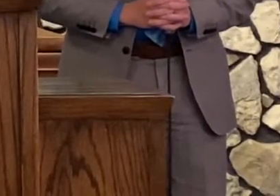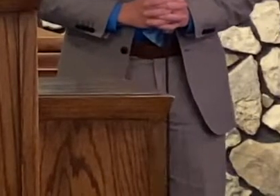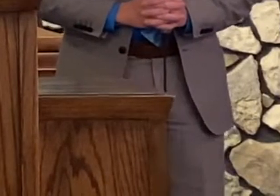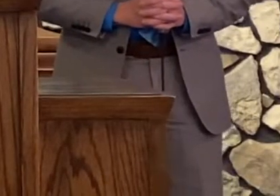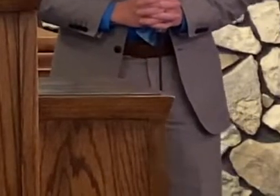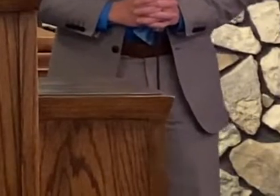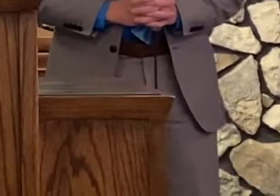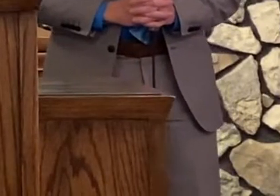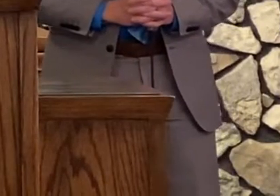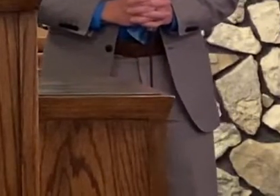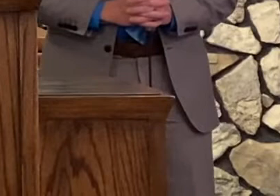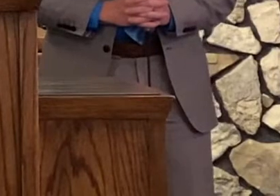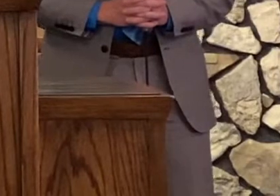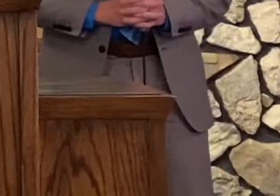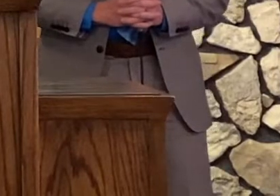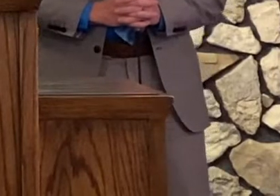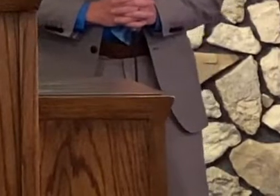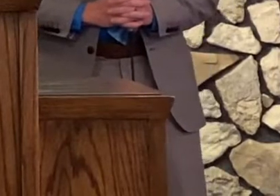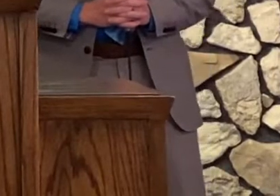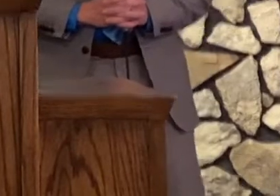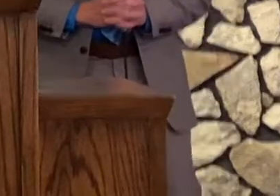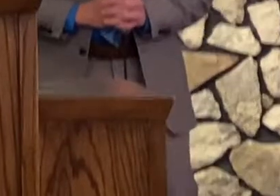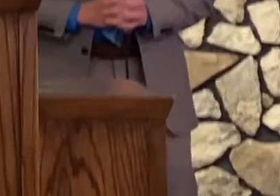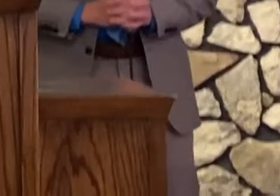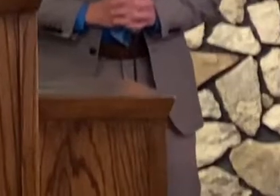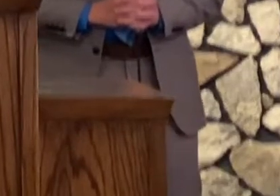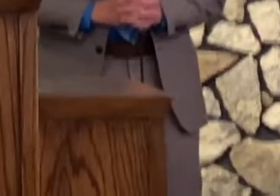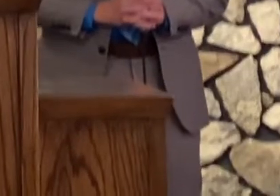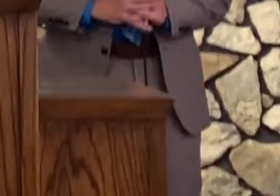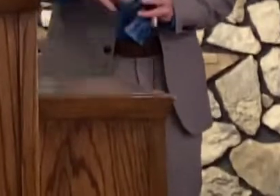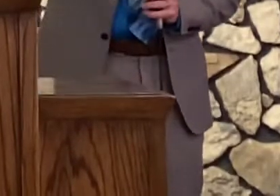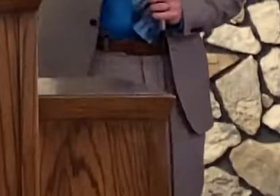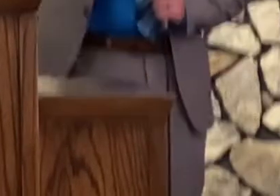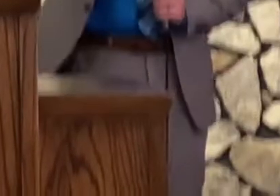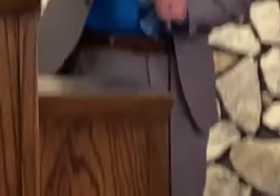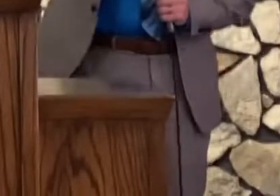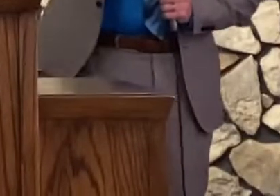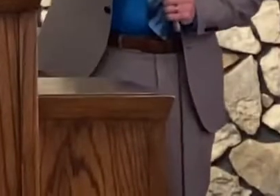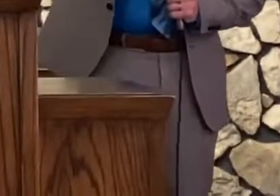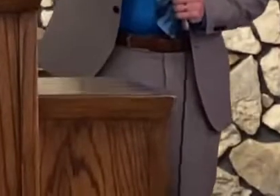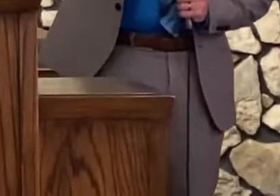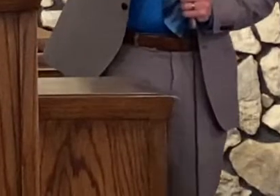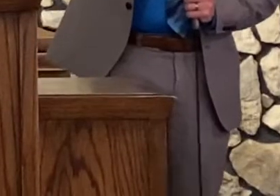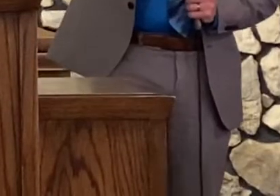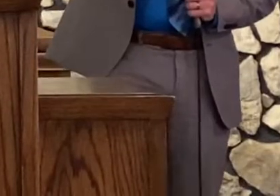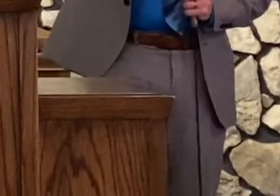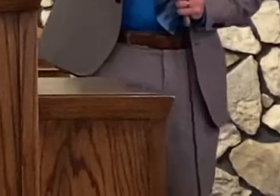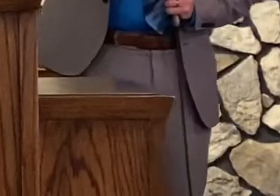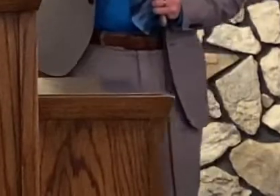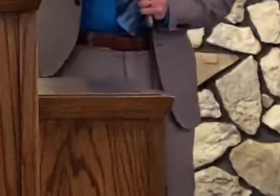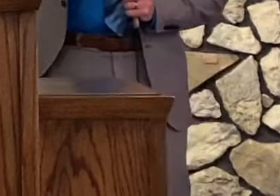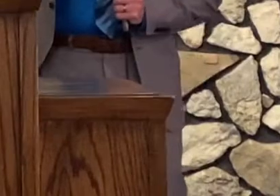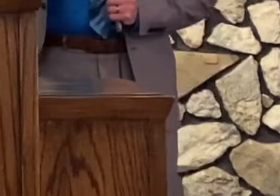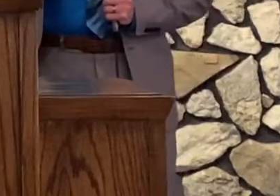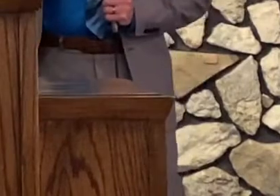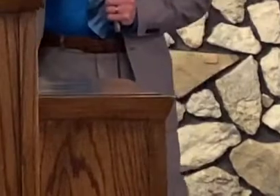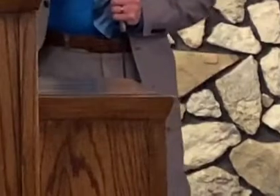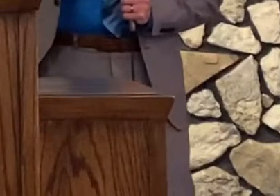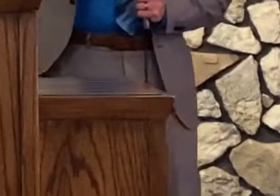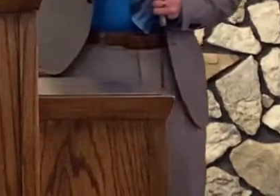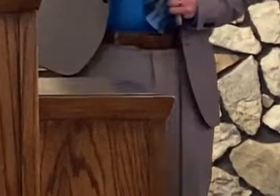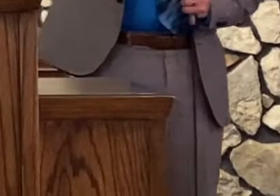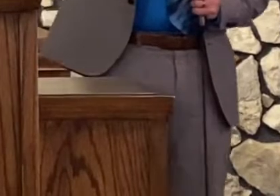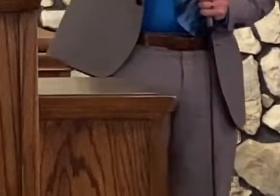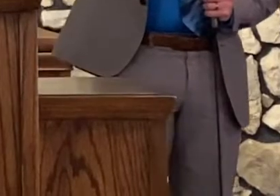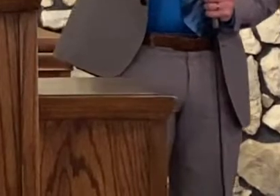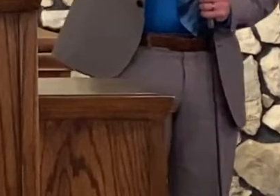that wherever you are, Jesus Christ is right there, right yes, now. Lord. He wants yes, to